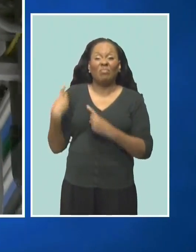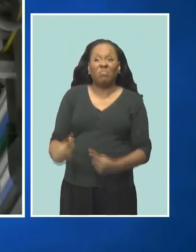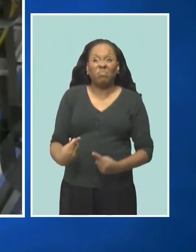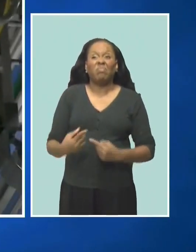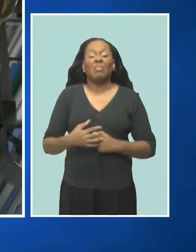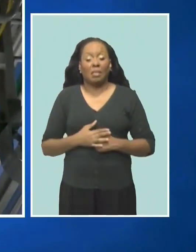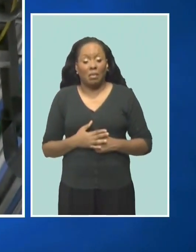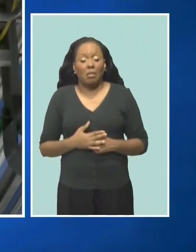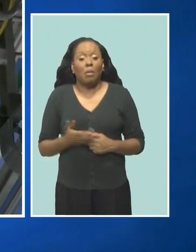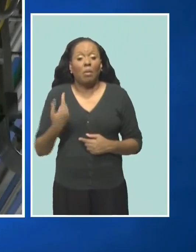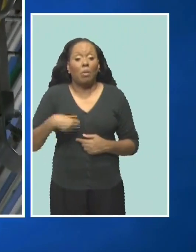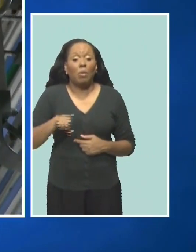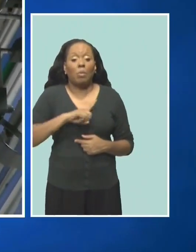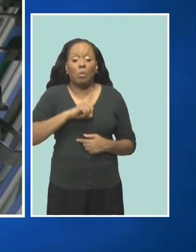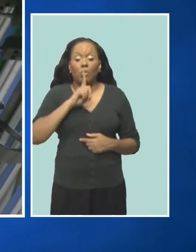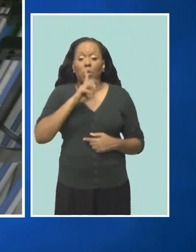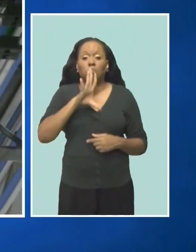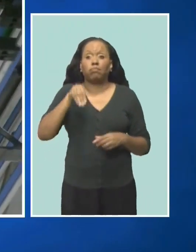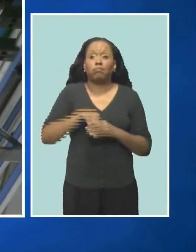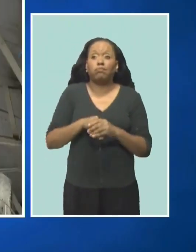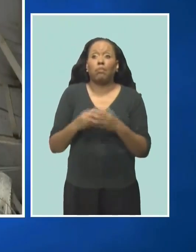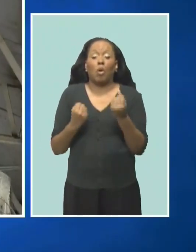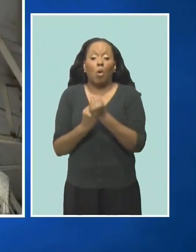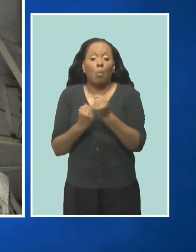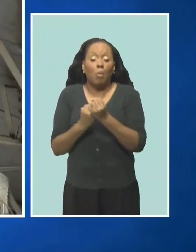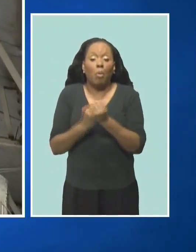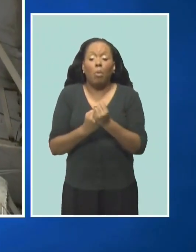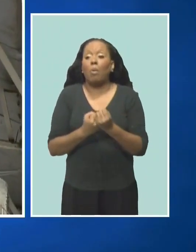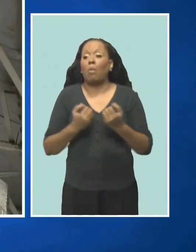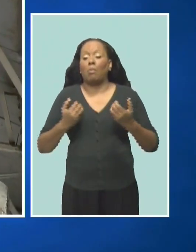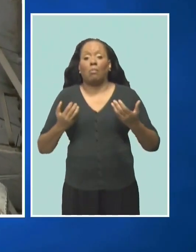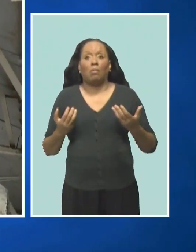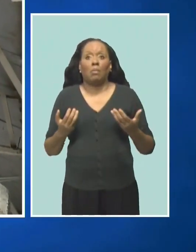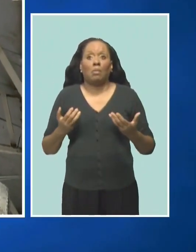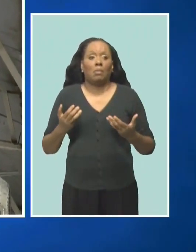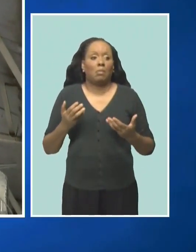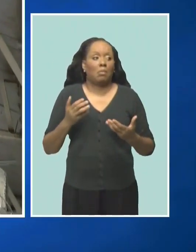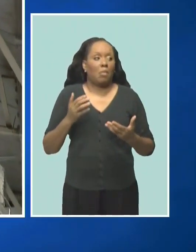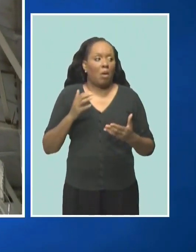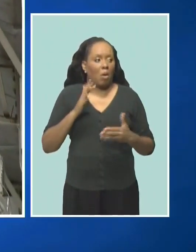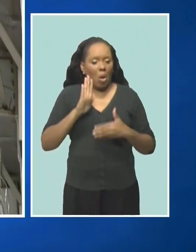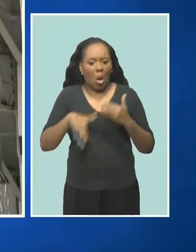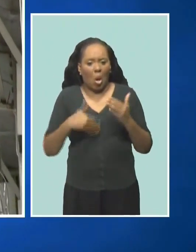today, we've been a proponent and supporter of that initiative.